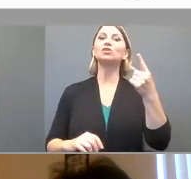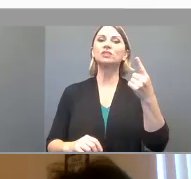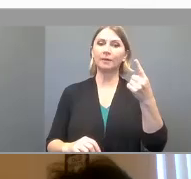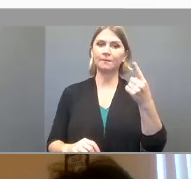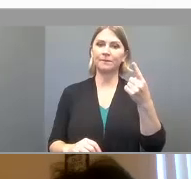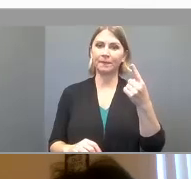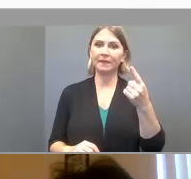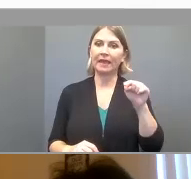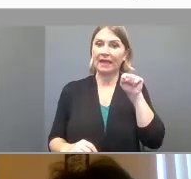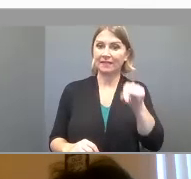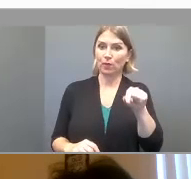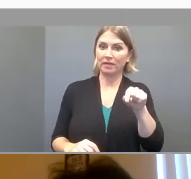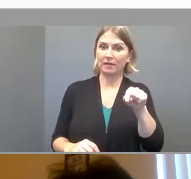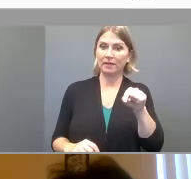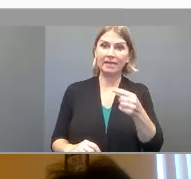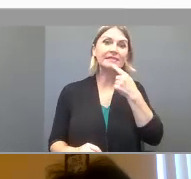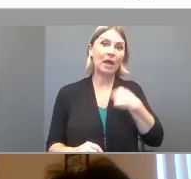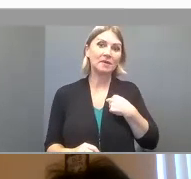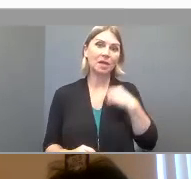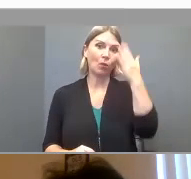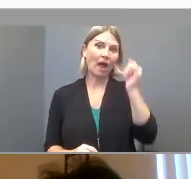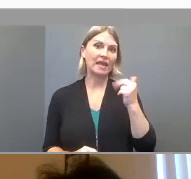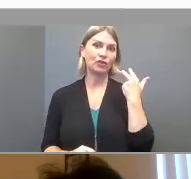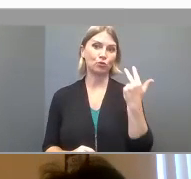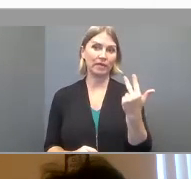Yaswanti. Yaswanti, tell me why 3?